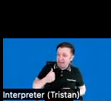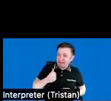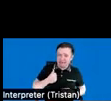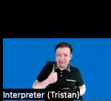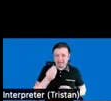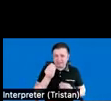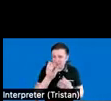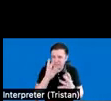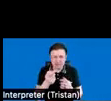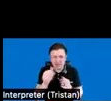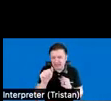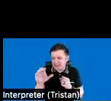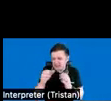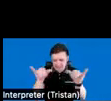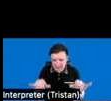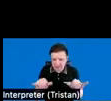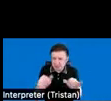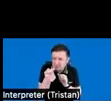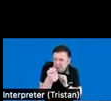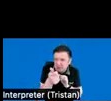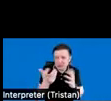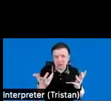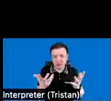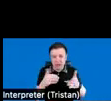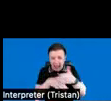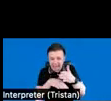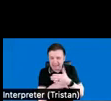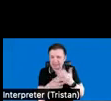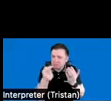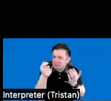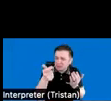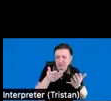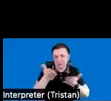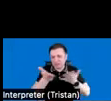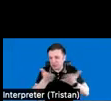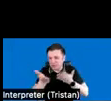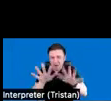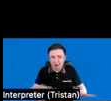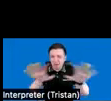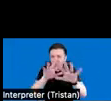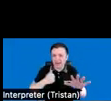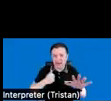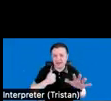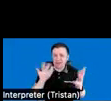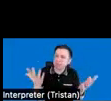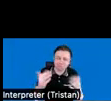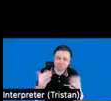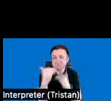AAC systems and access to them and services across Canada, across the different